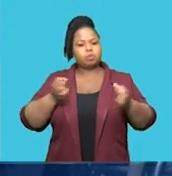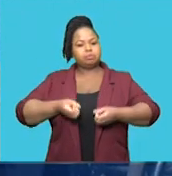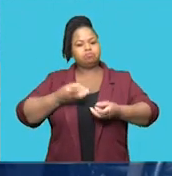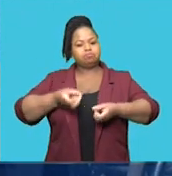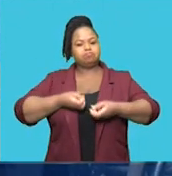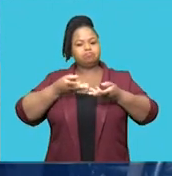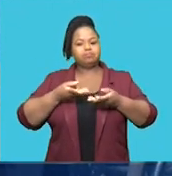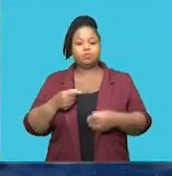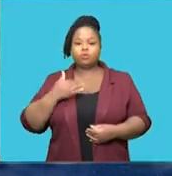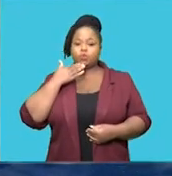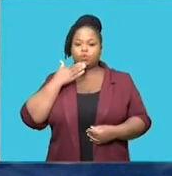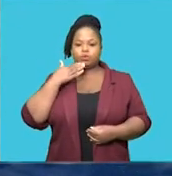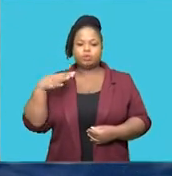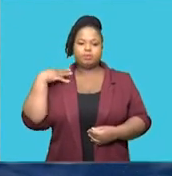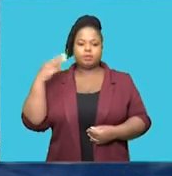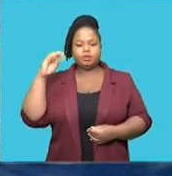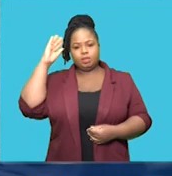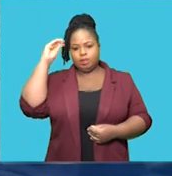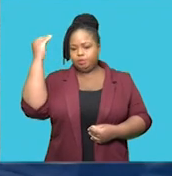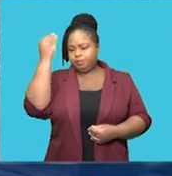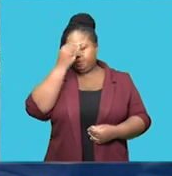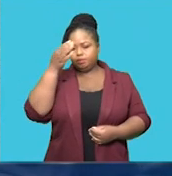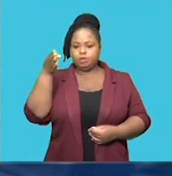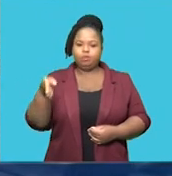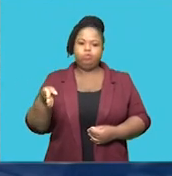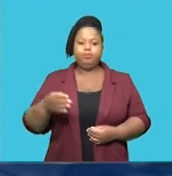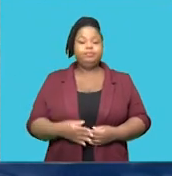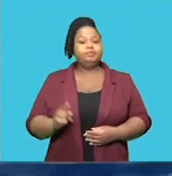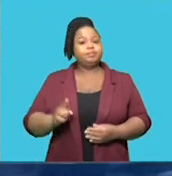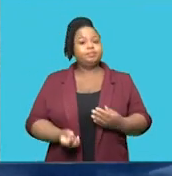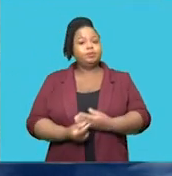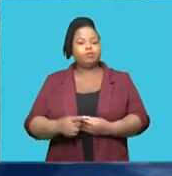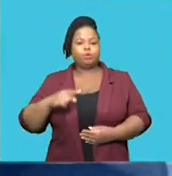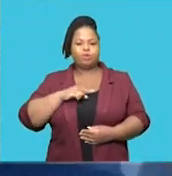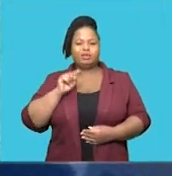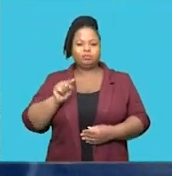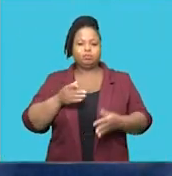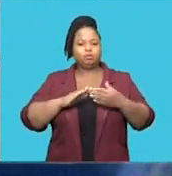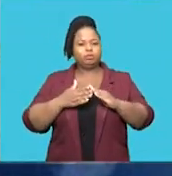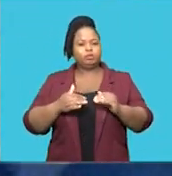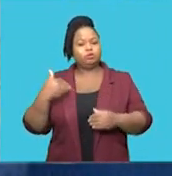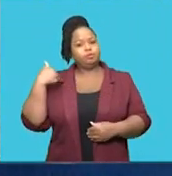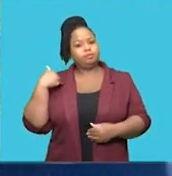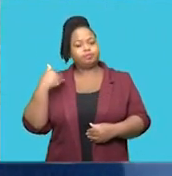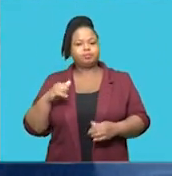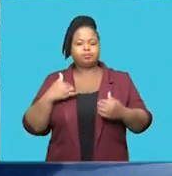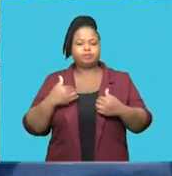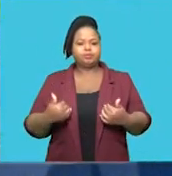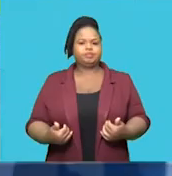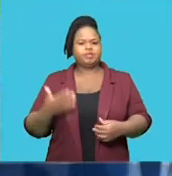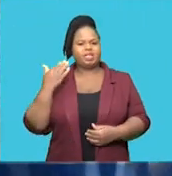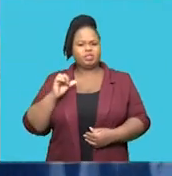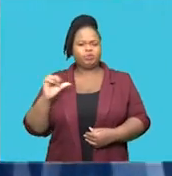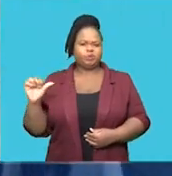zazo mathupha kungqongqoshwa amaphoyisa uGenene Bheki Cele. Lokhu kuze emva kokuba lo mphakathi kusukela ngesonto ngivikele edlula